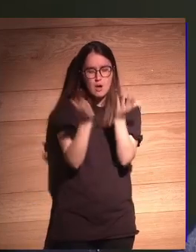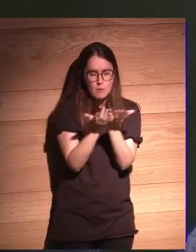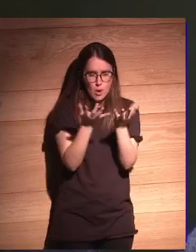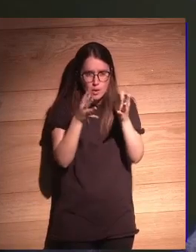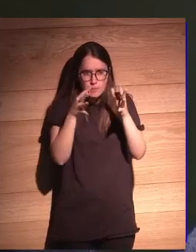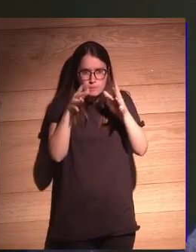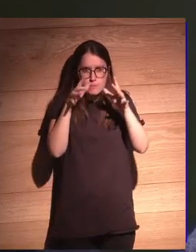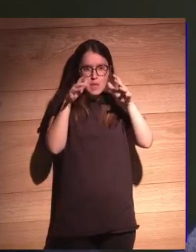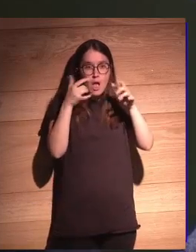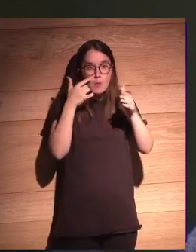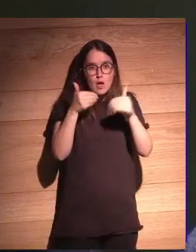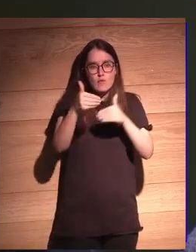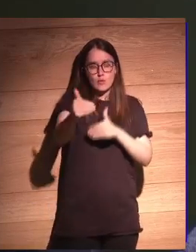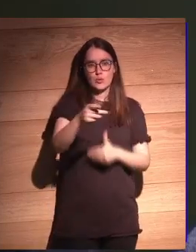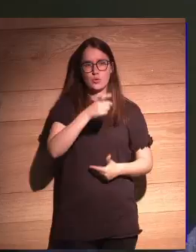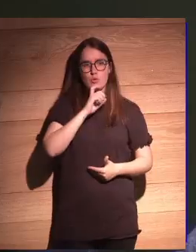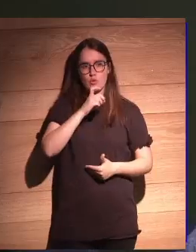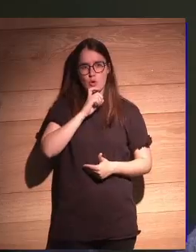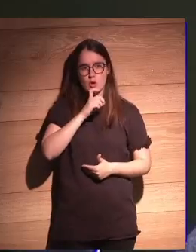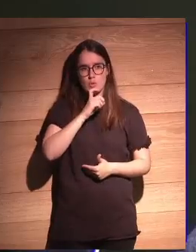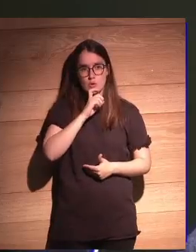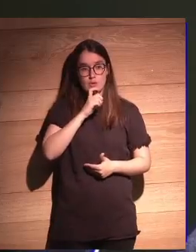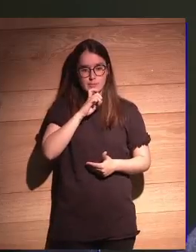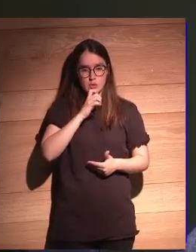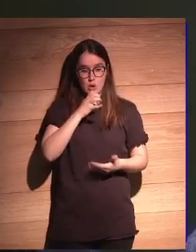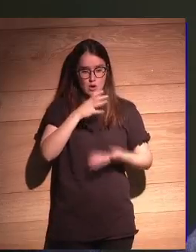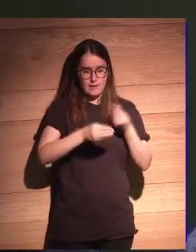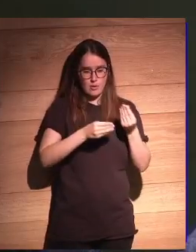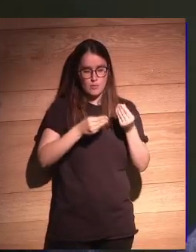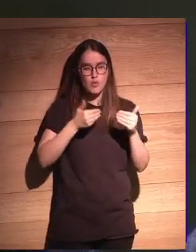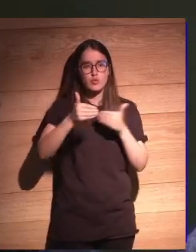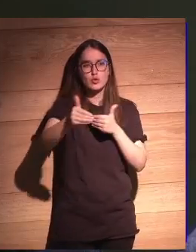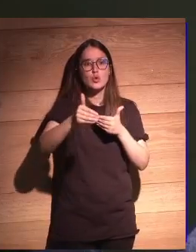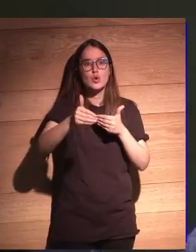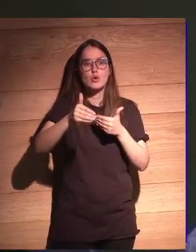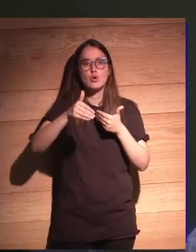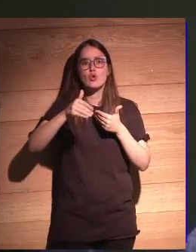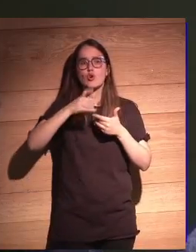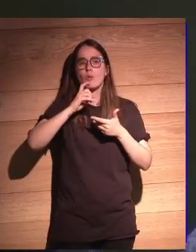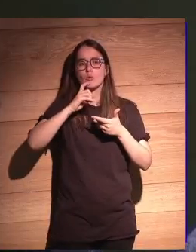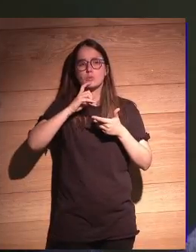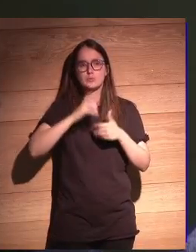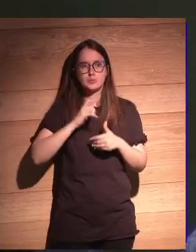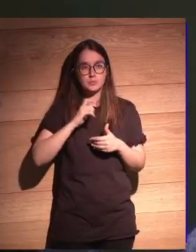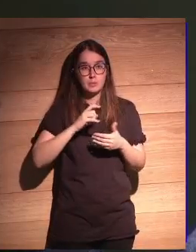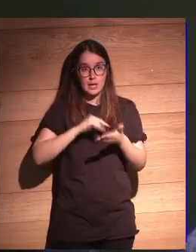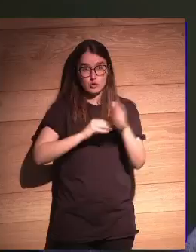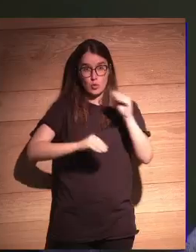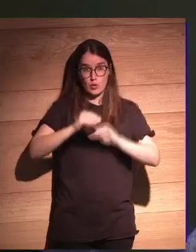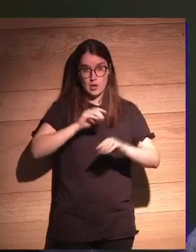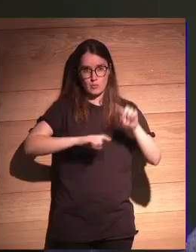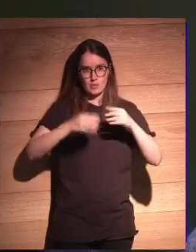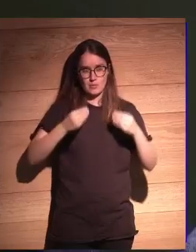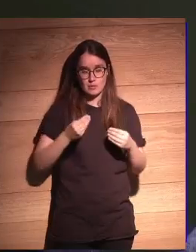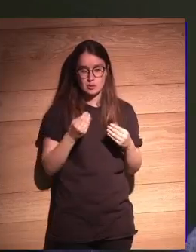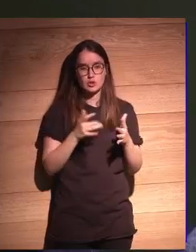in our crystal ball what is going to happen and how the